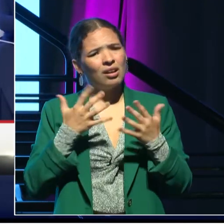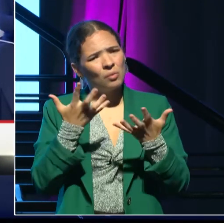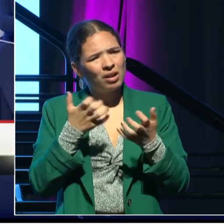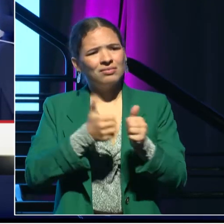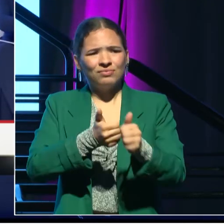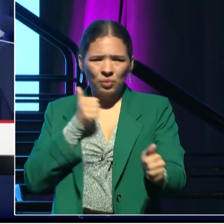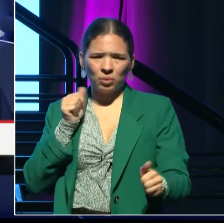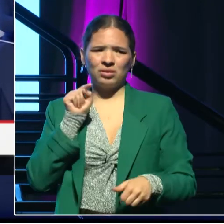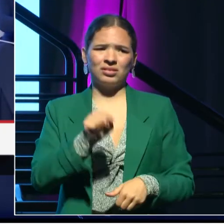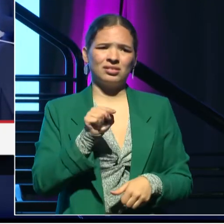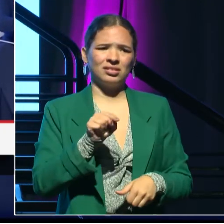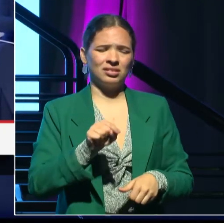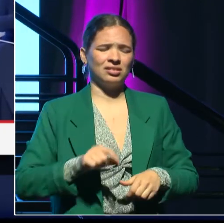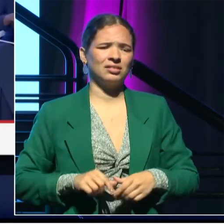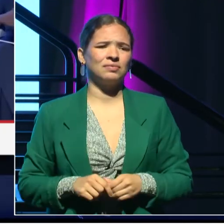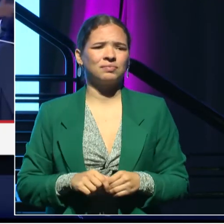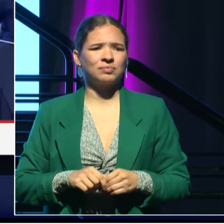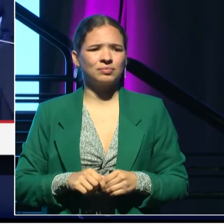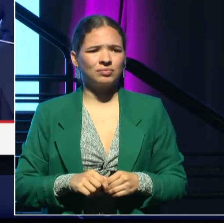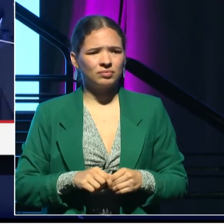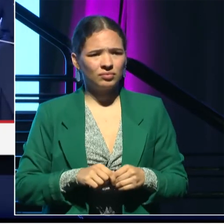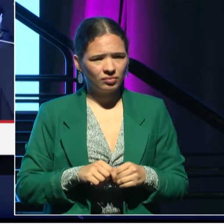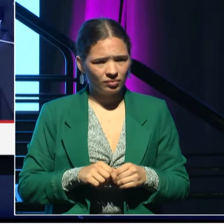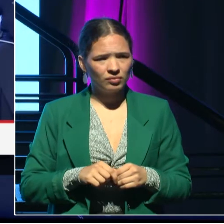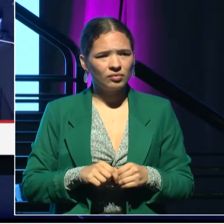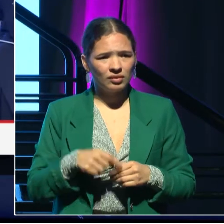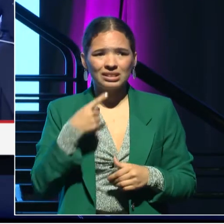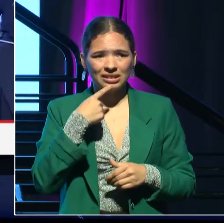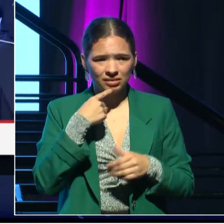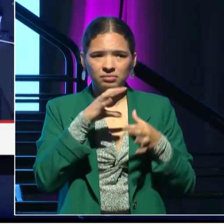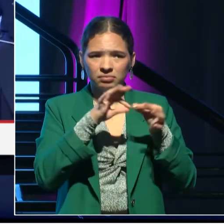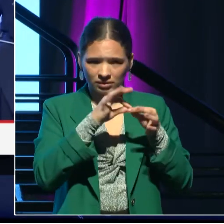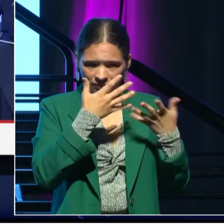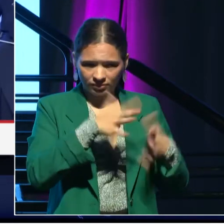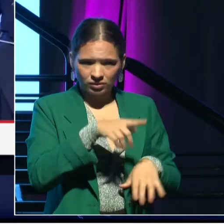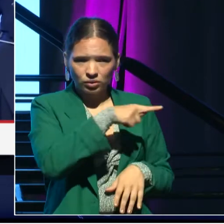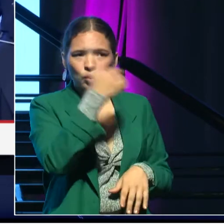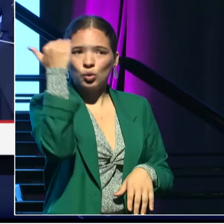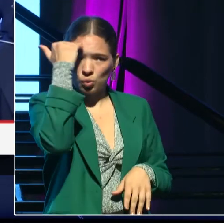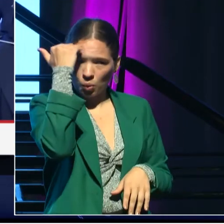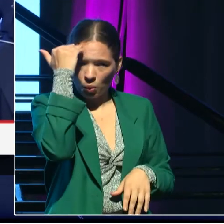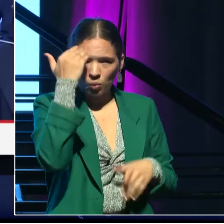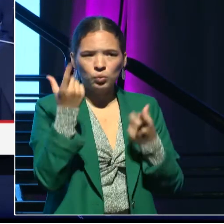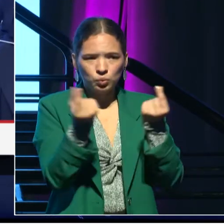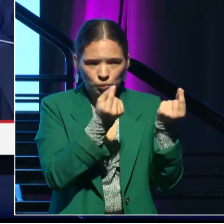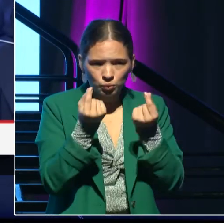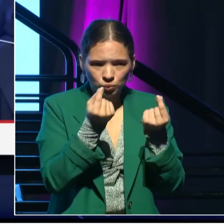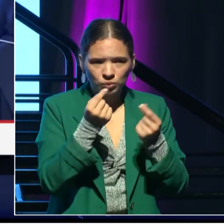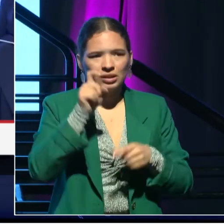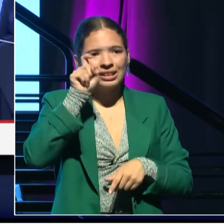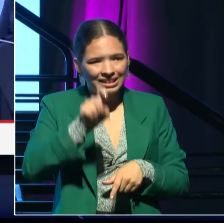Lauren, our Congresswoman Underwood said it, we know what to do, we just have to start doing it.